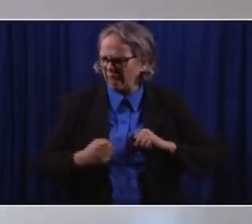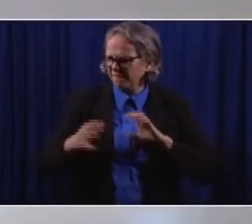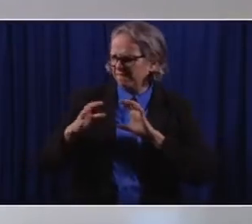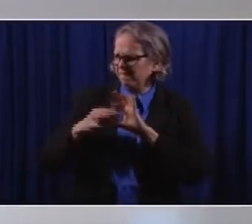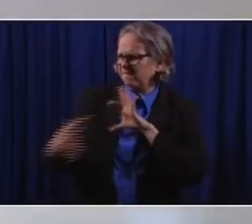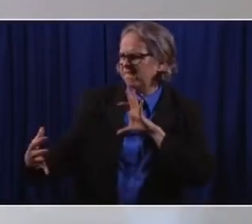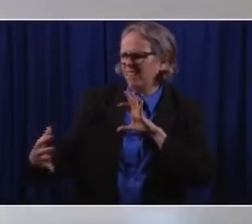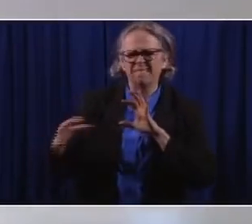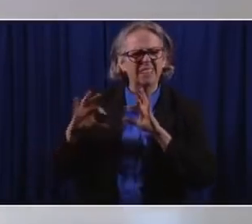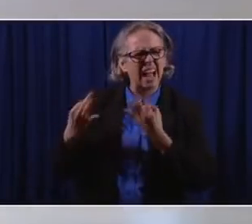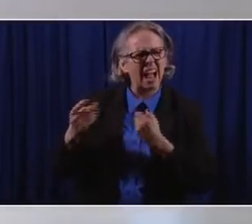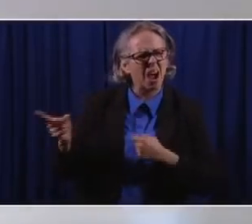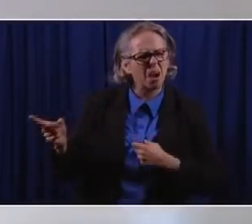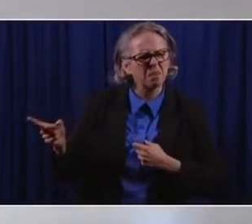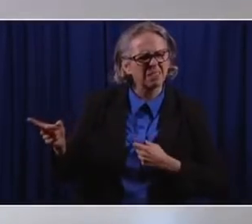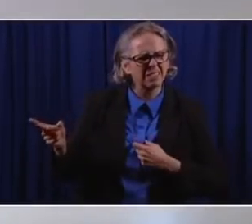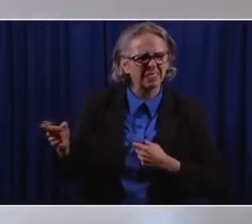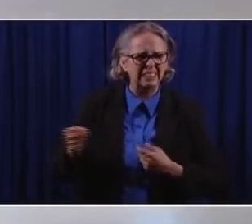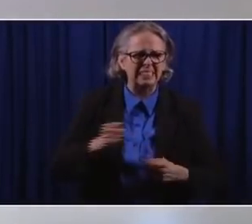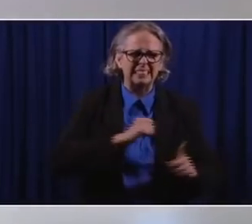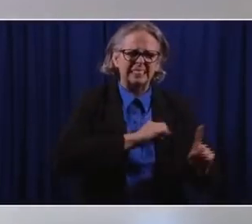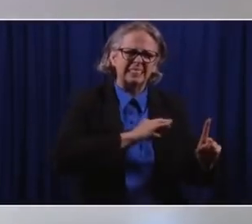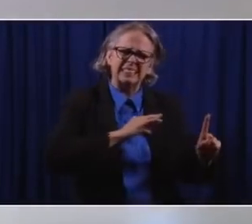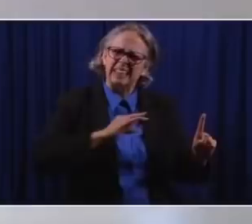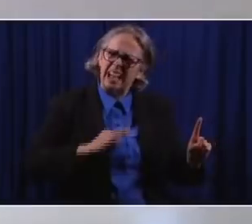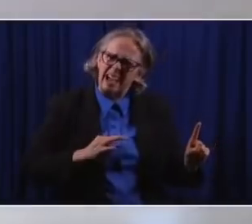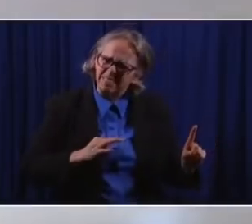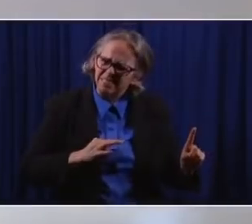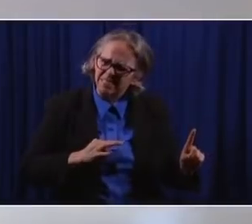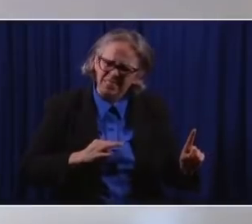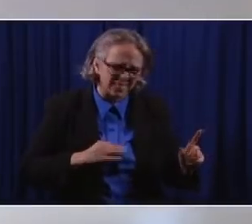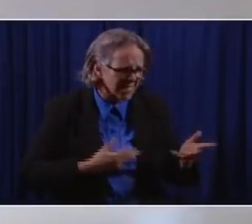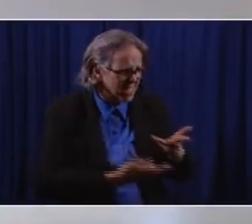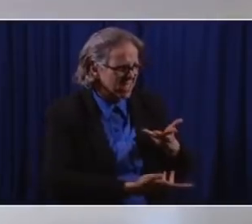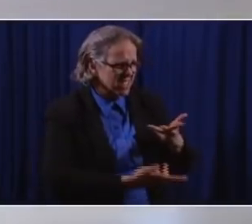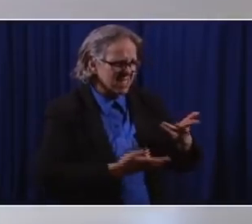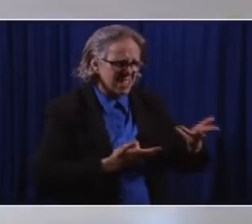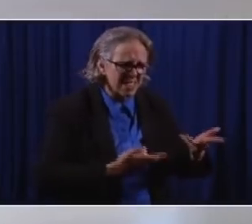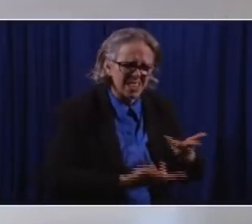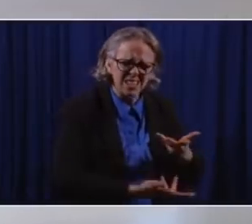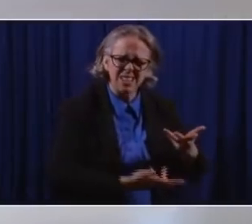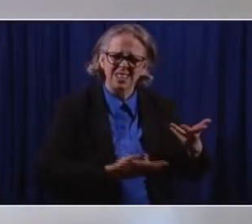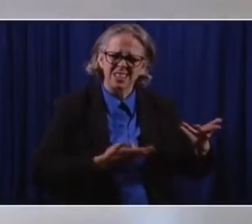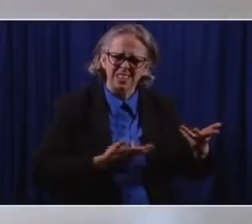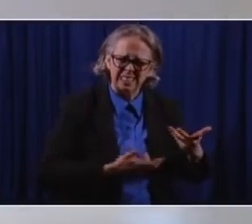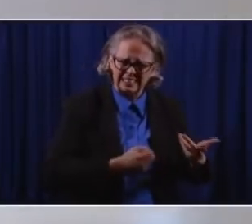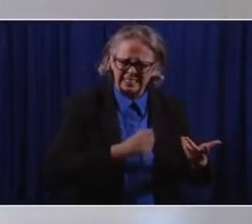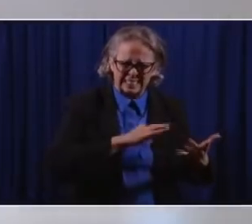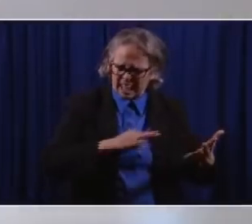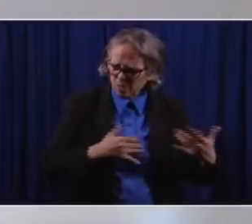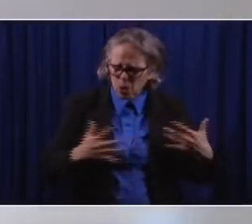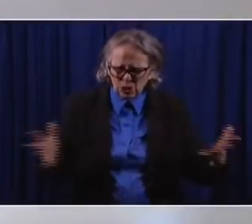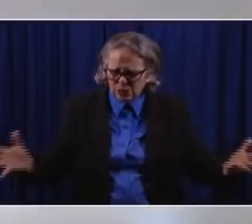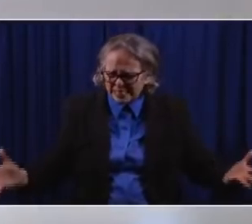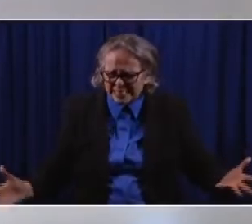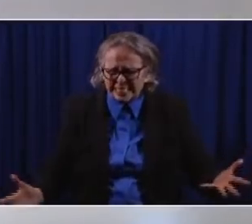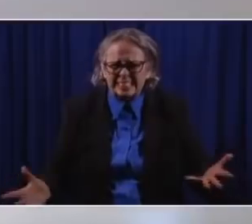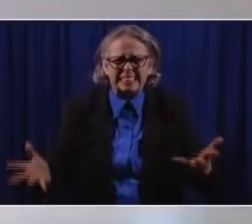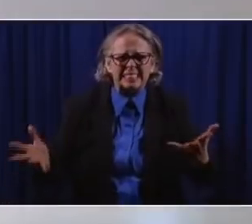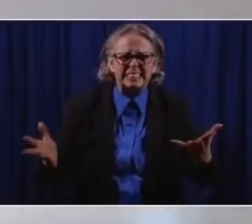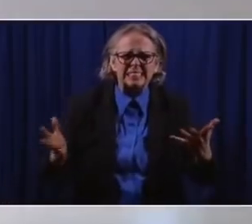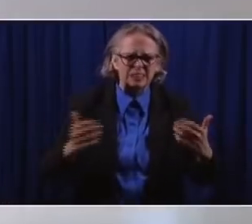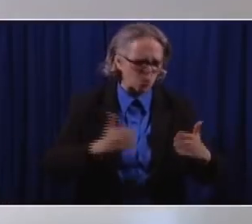staff who care deeply and wish for reconnection of the residents and families, because they know how very important